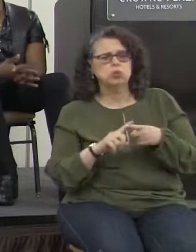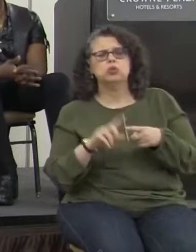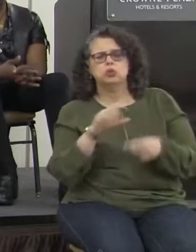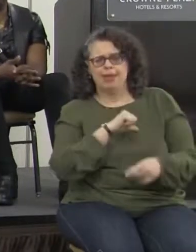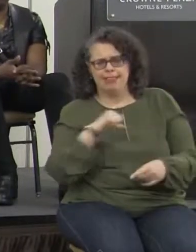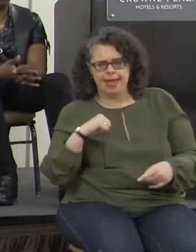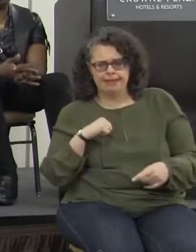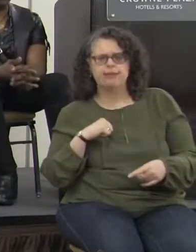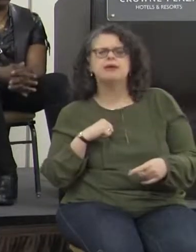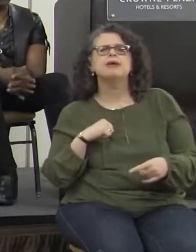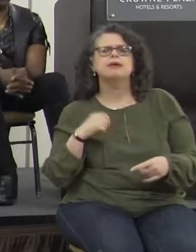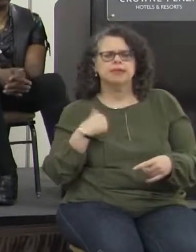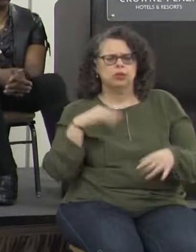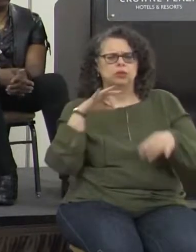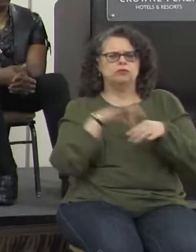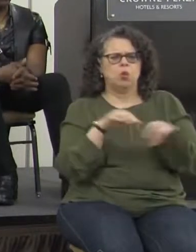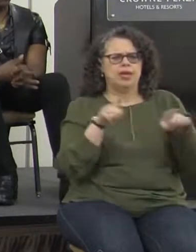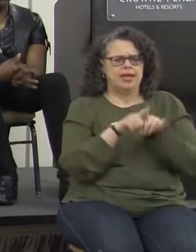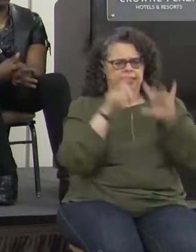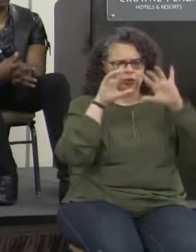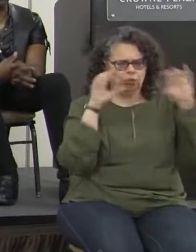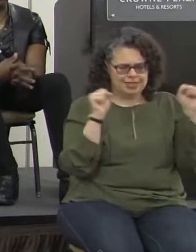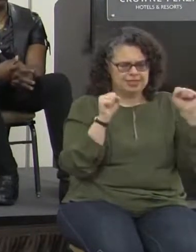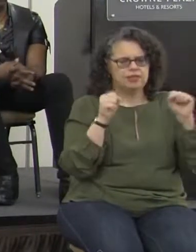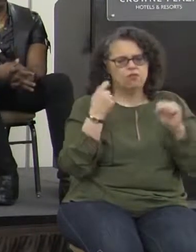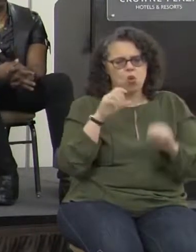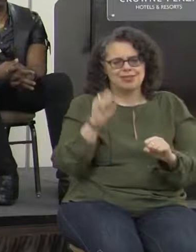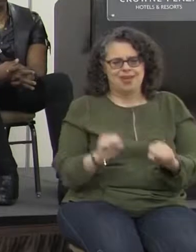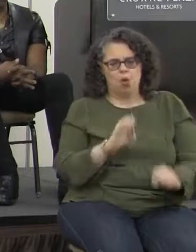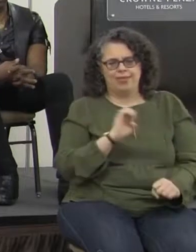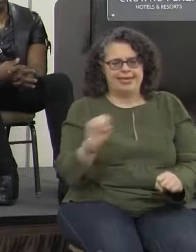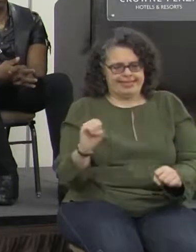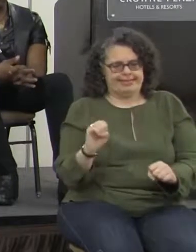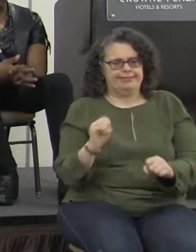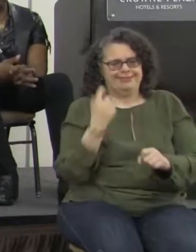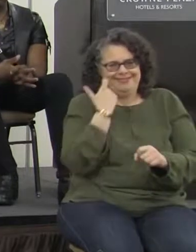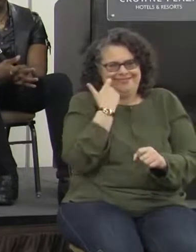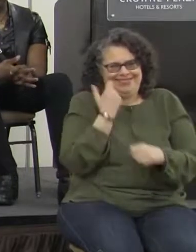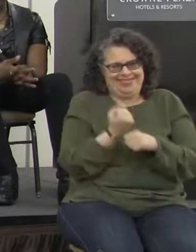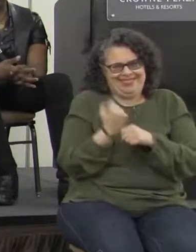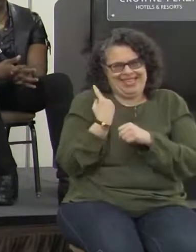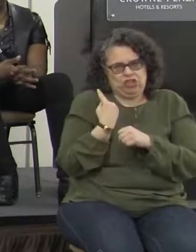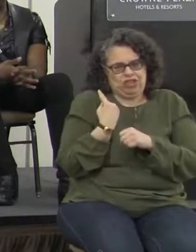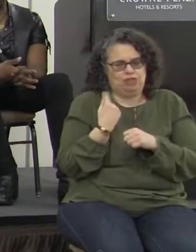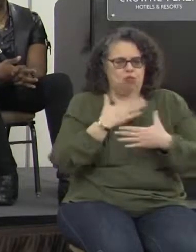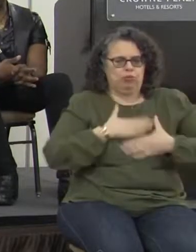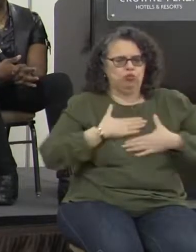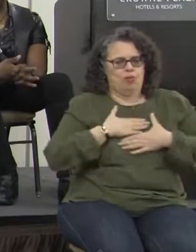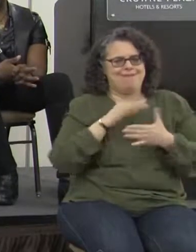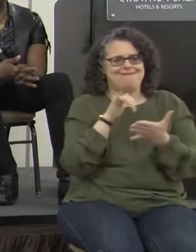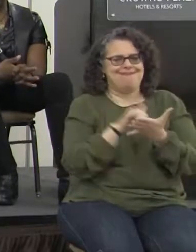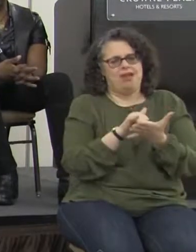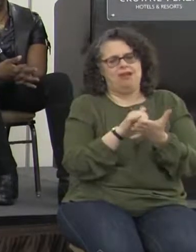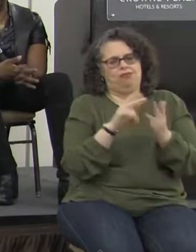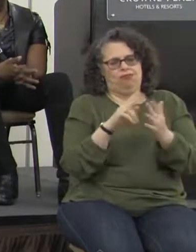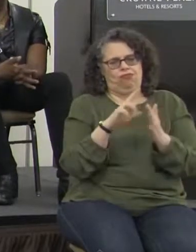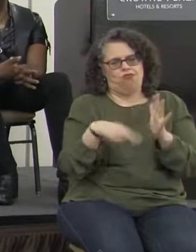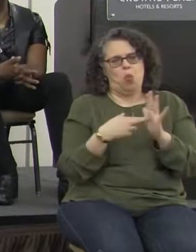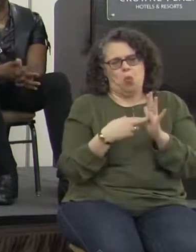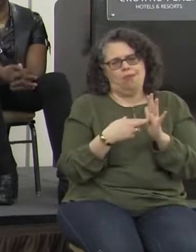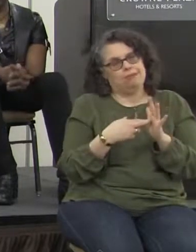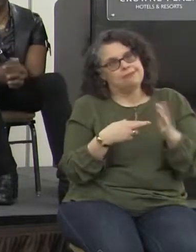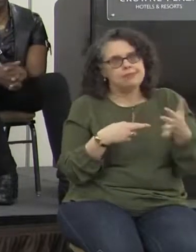voted as president of the Southeast chapter this past year. So enjoying that position